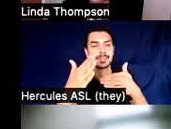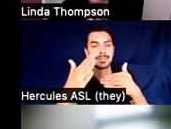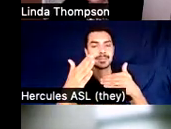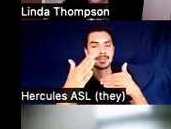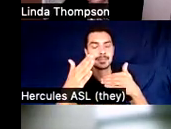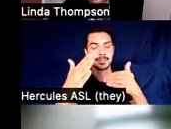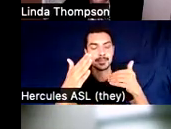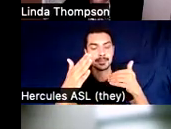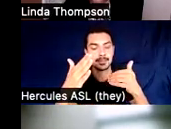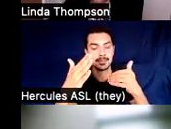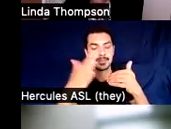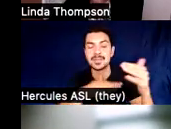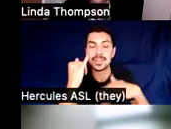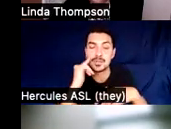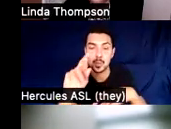did some